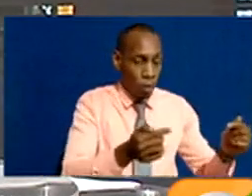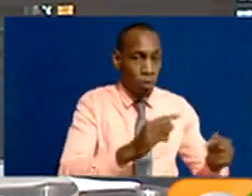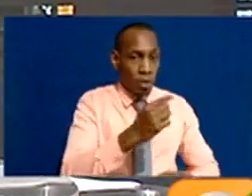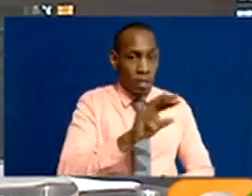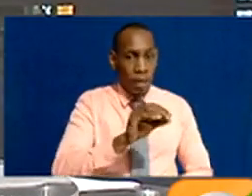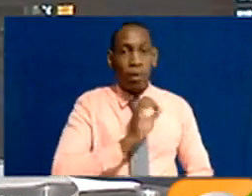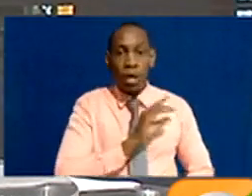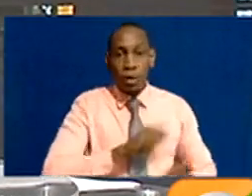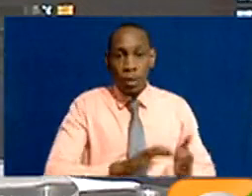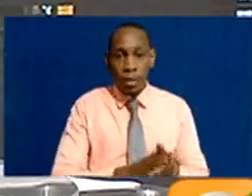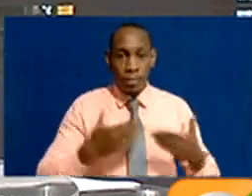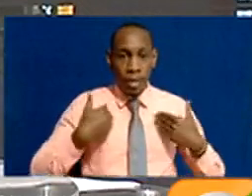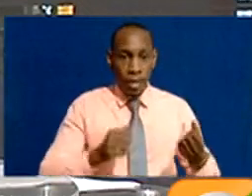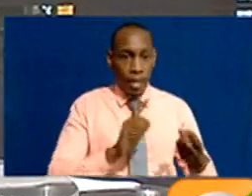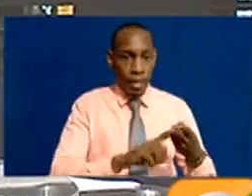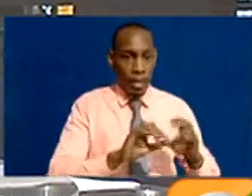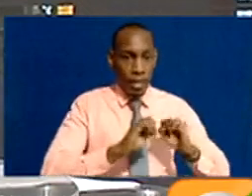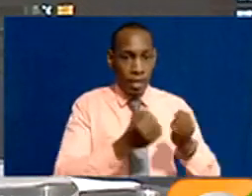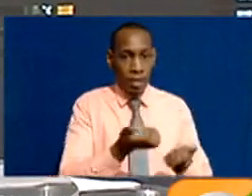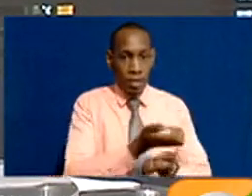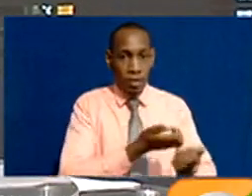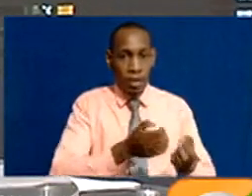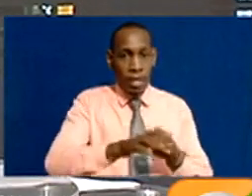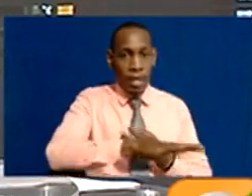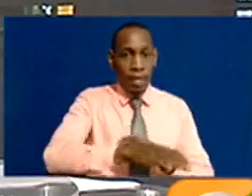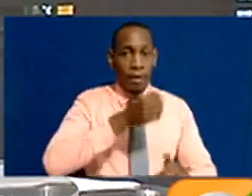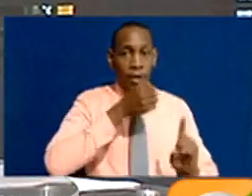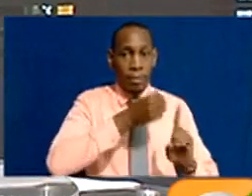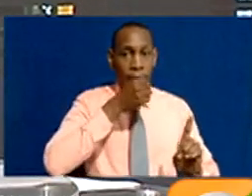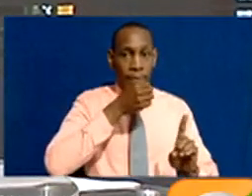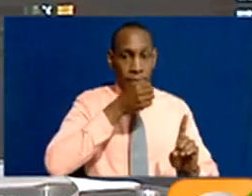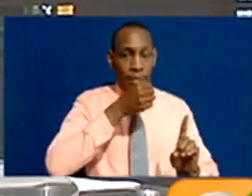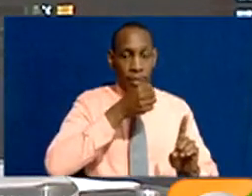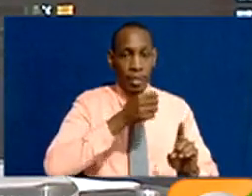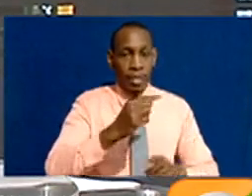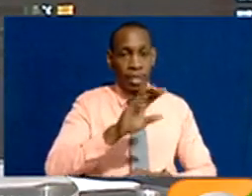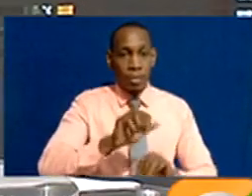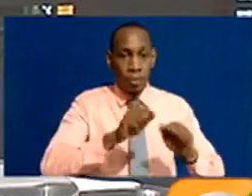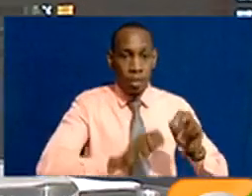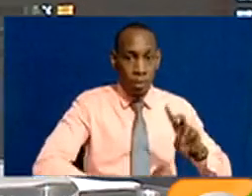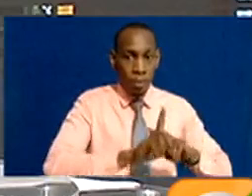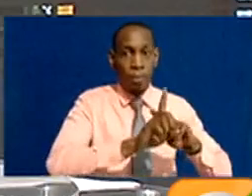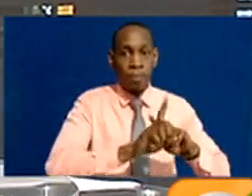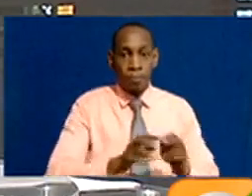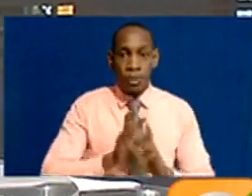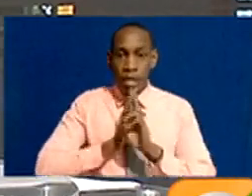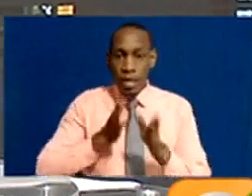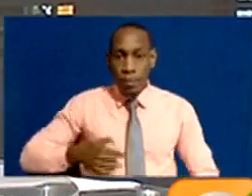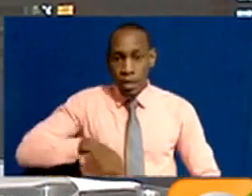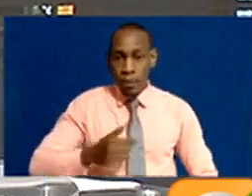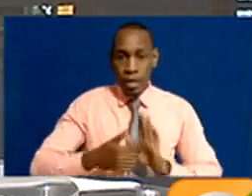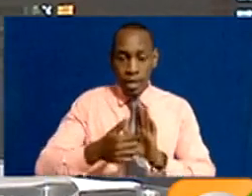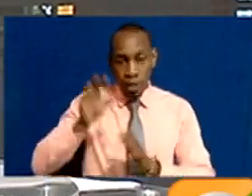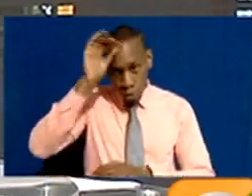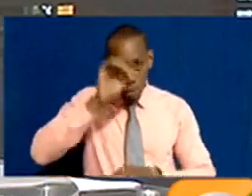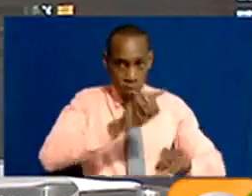opposition decry the health, socio-economic and environmental impact this will likely have. Brenda Wanga examines this